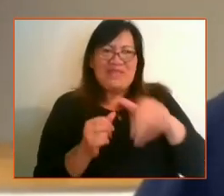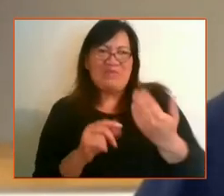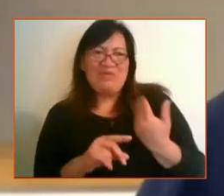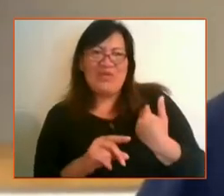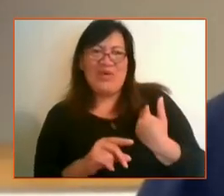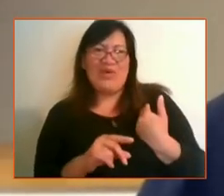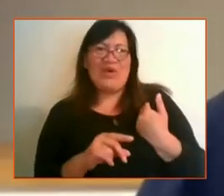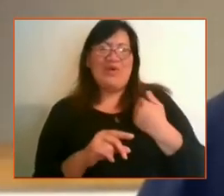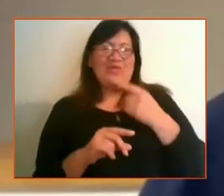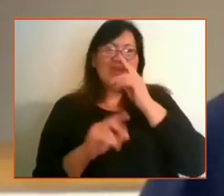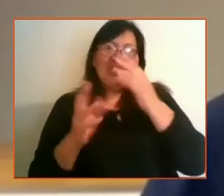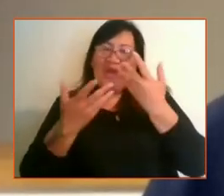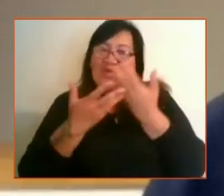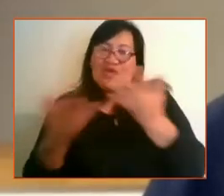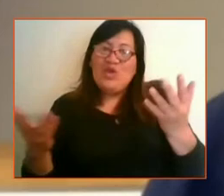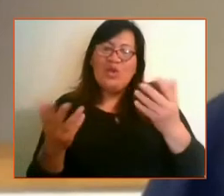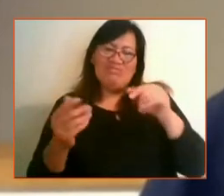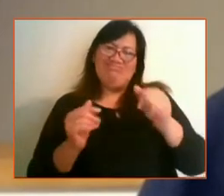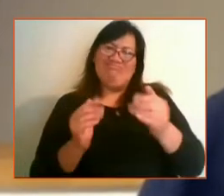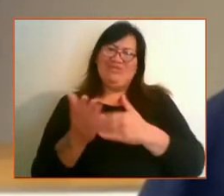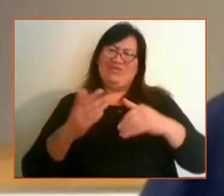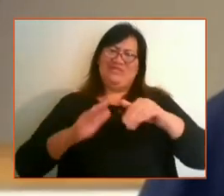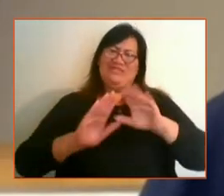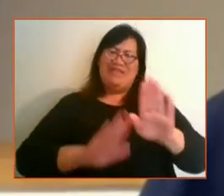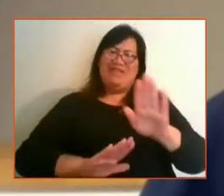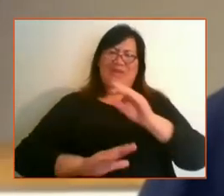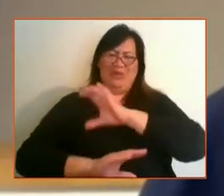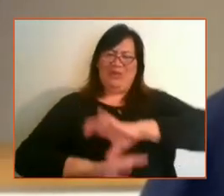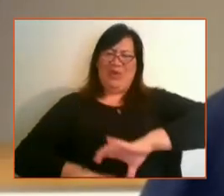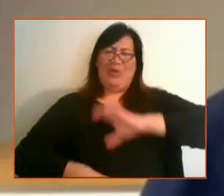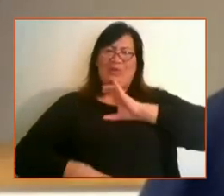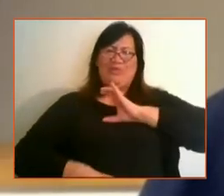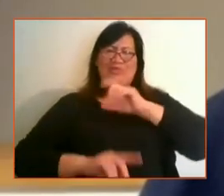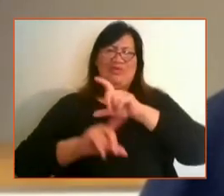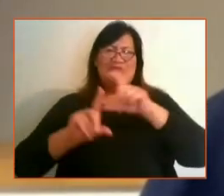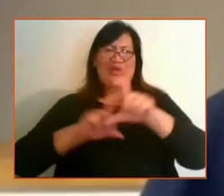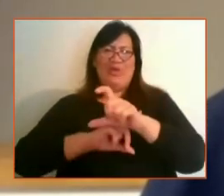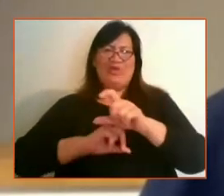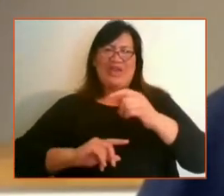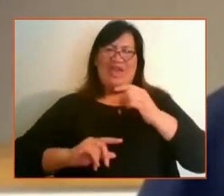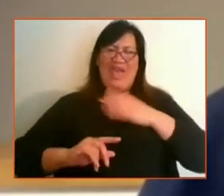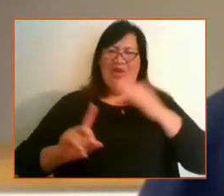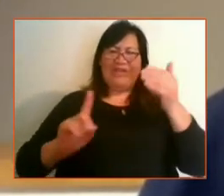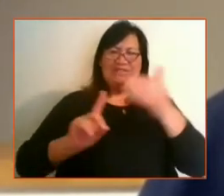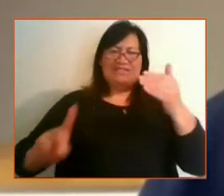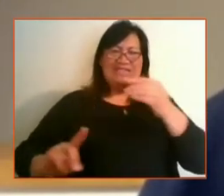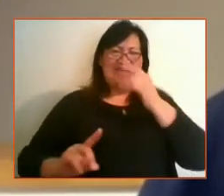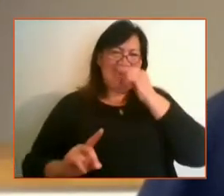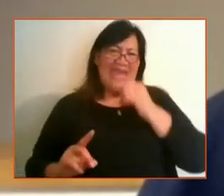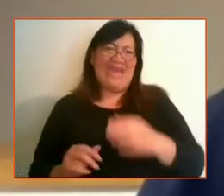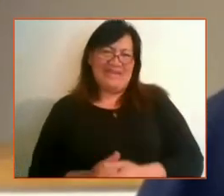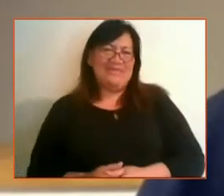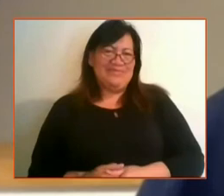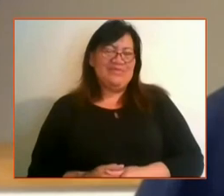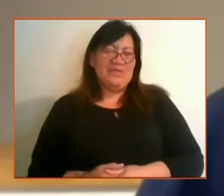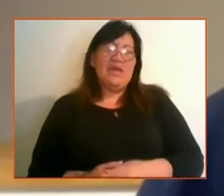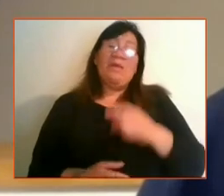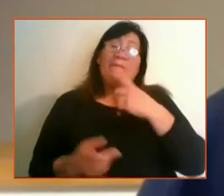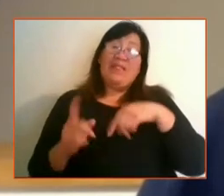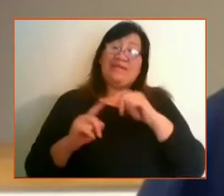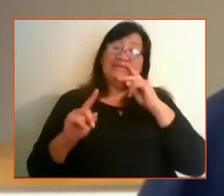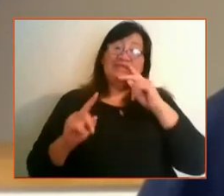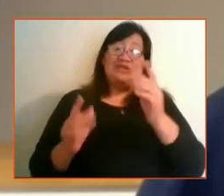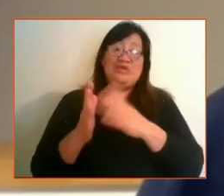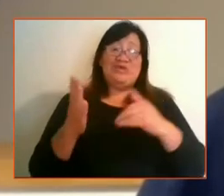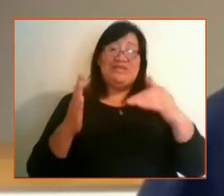to showcase who we are confidently, our identity, and see, I think, New Zealand celebrated as a